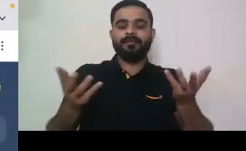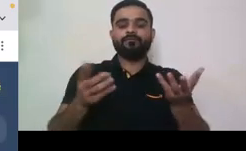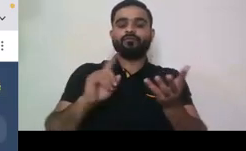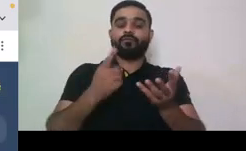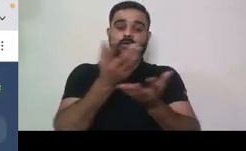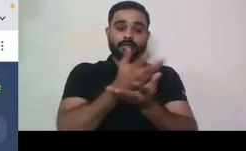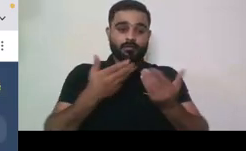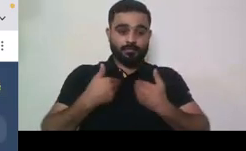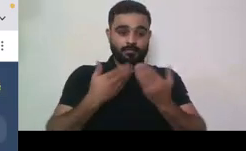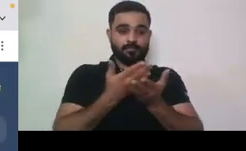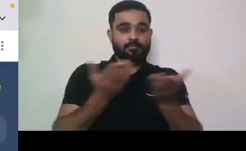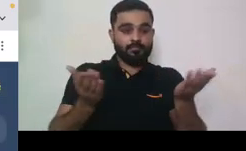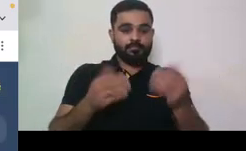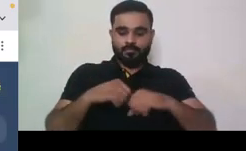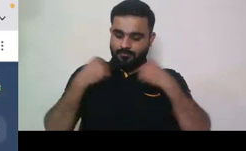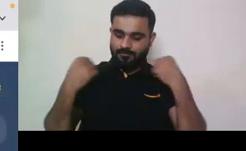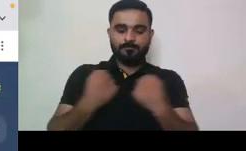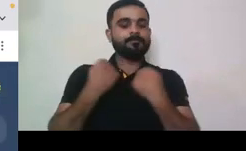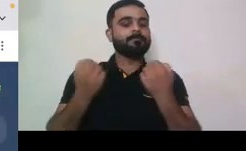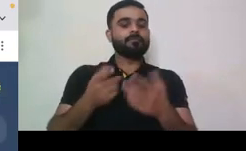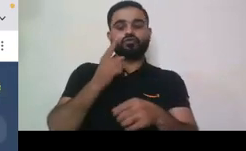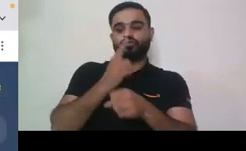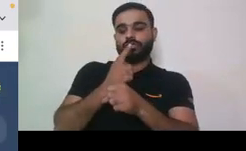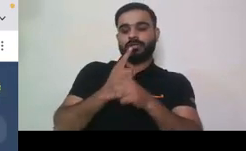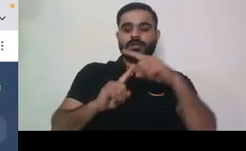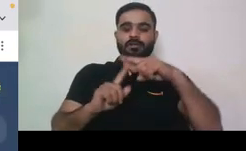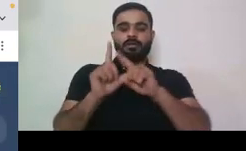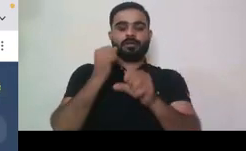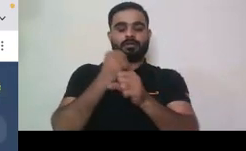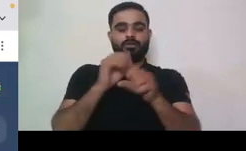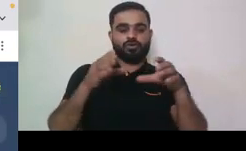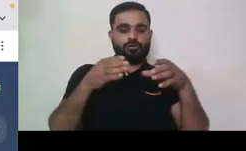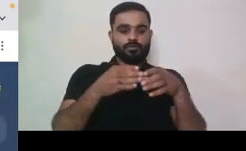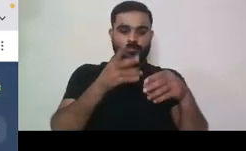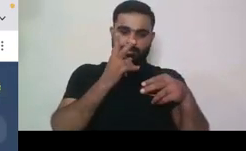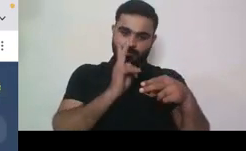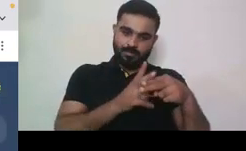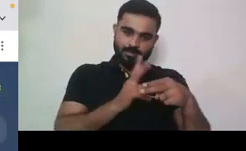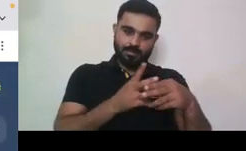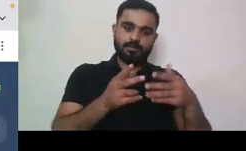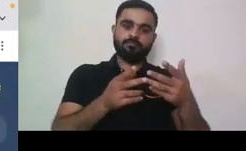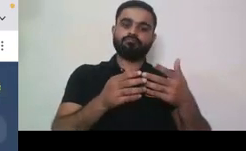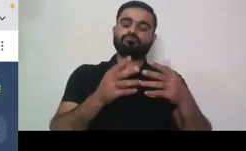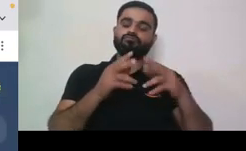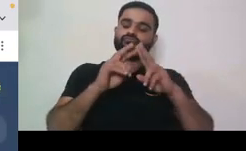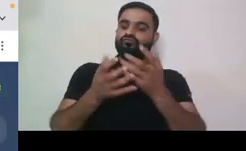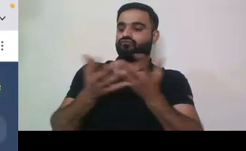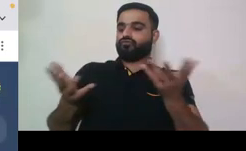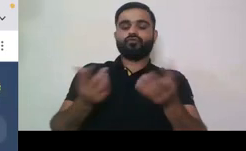for all of us, as activities for teacher development group. And we can keep this as a resource for all of